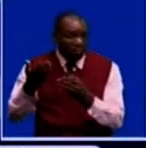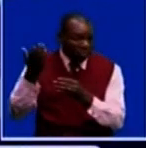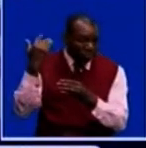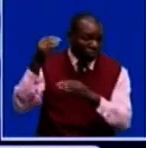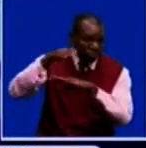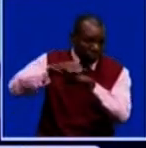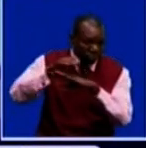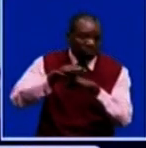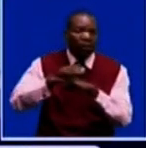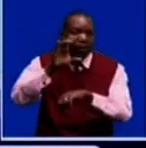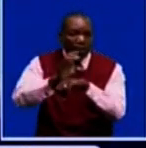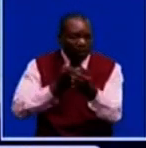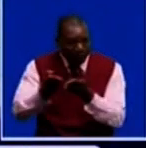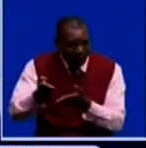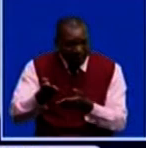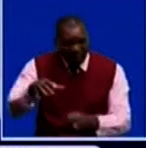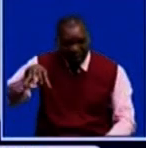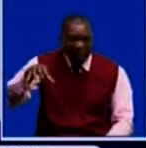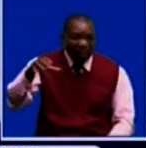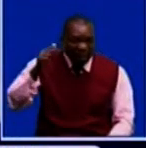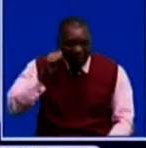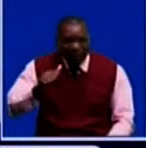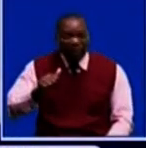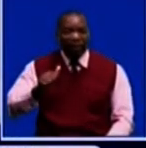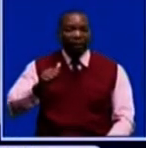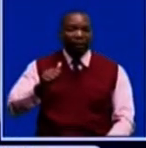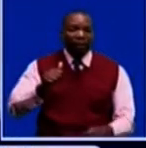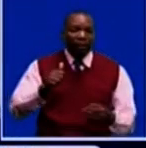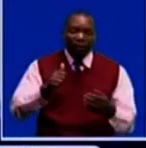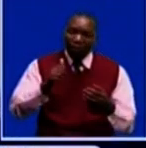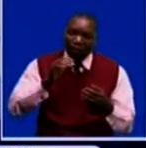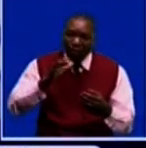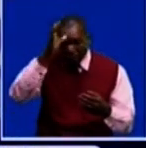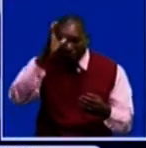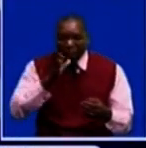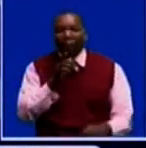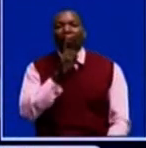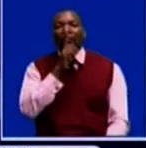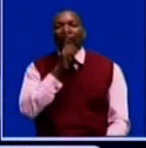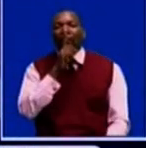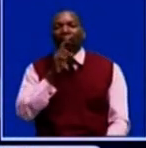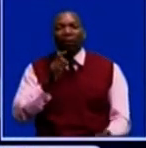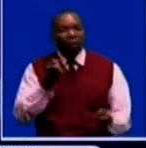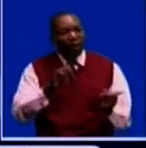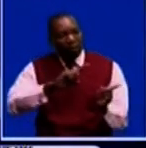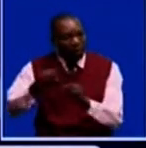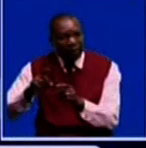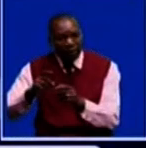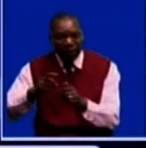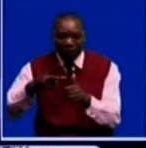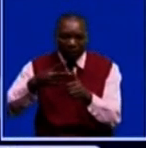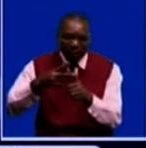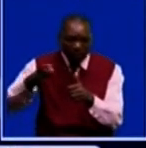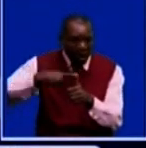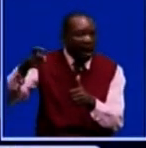teary young girl told the congregation that her status was kept a secret from her and she only discovered when she went for a voluntary counseling